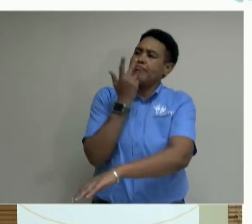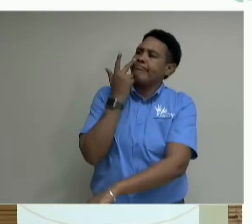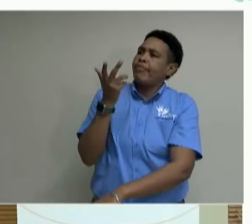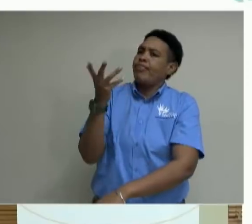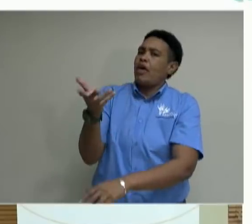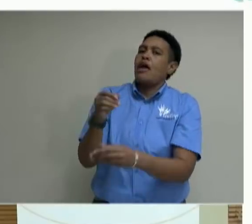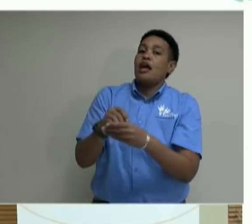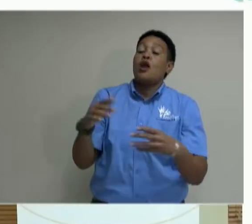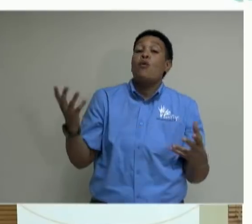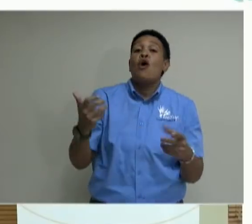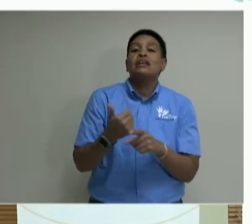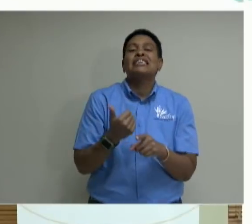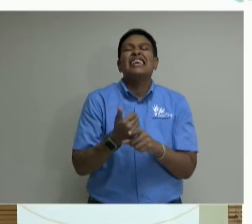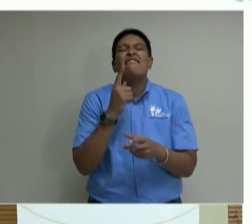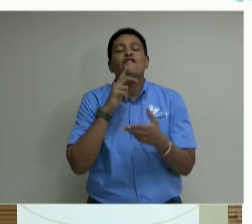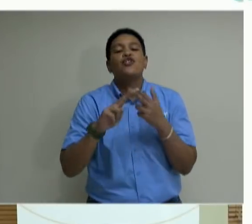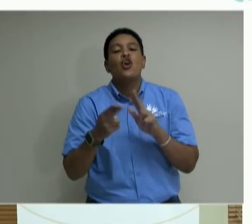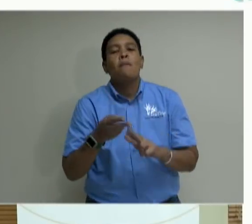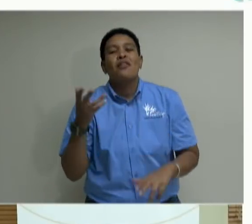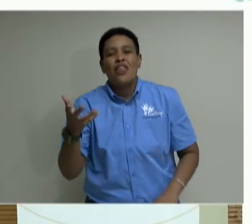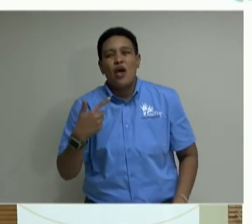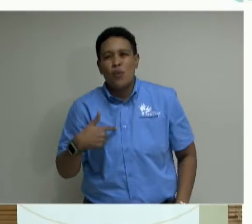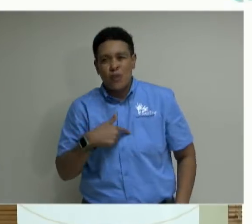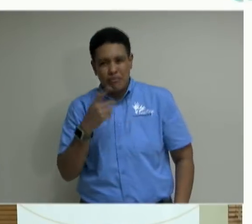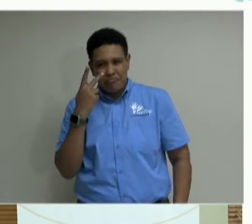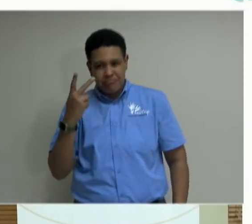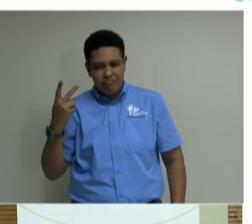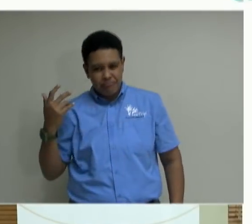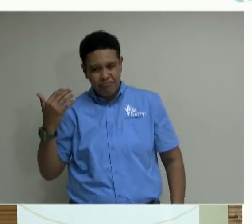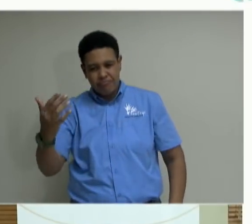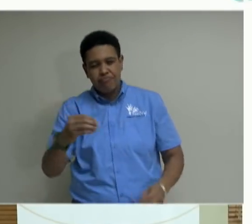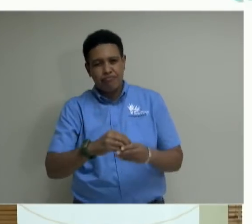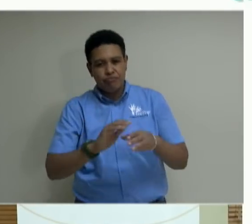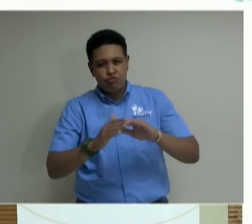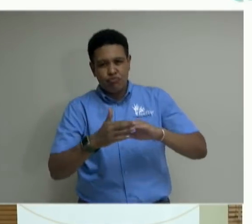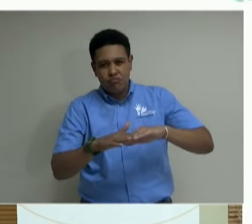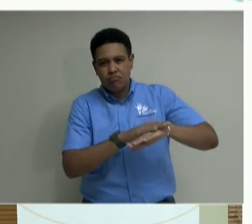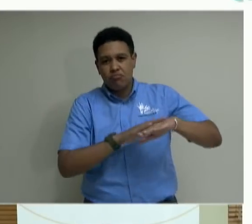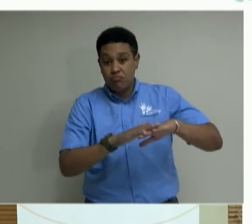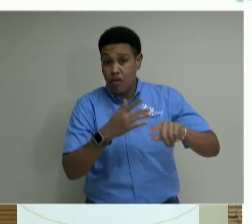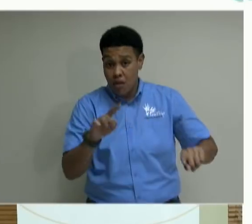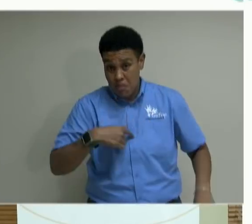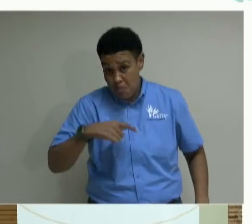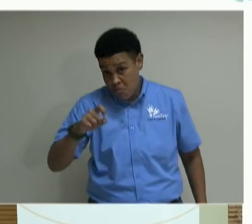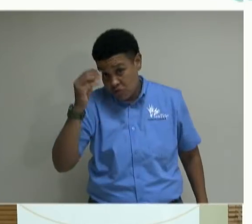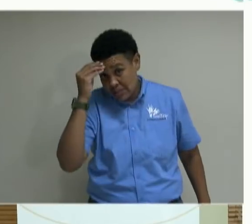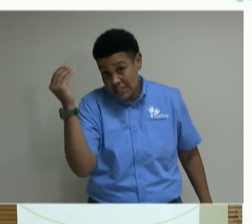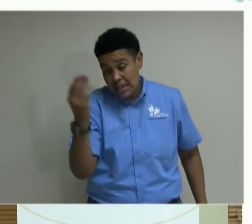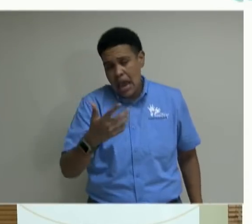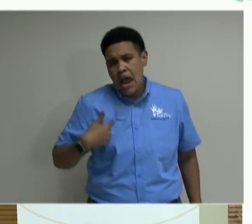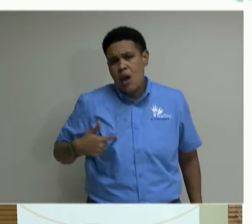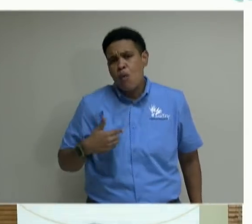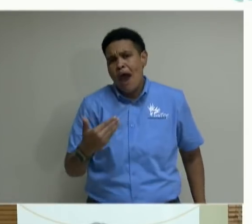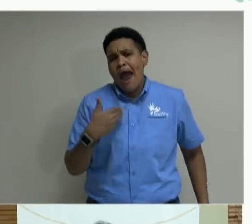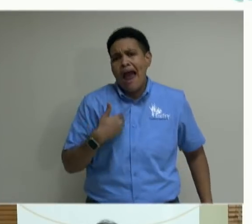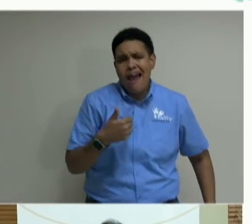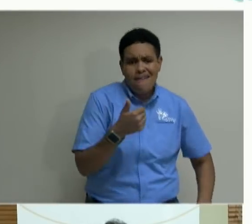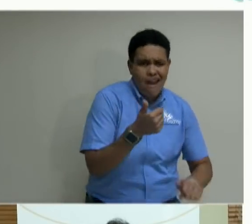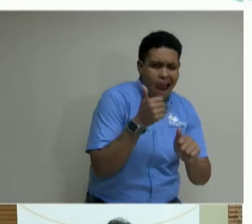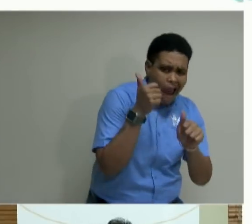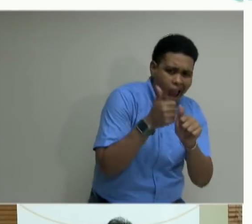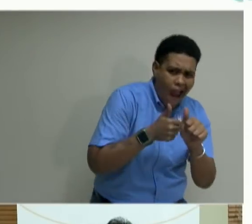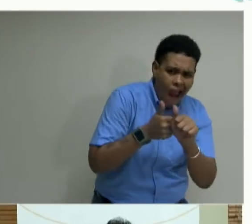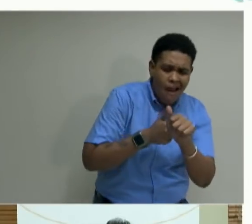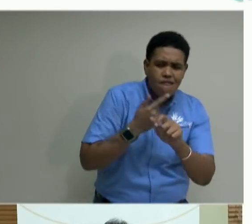in the numbers that we have been seeing across country. I must say that we have at each month